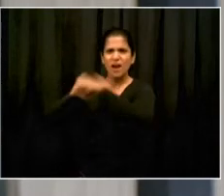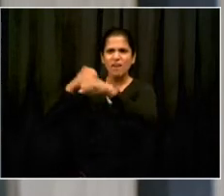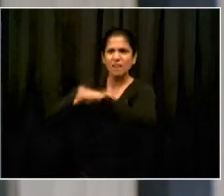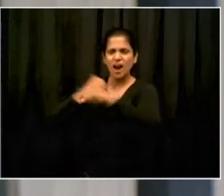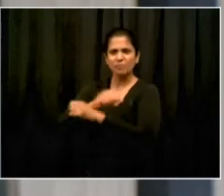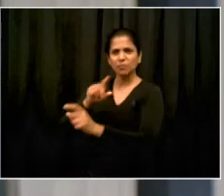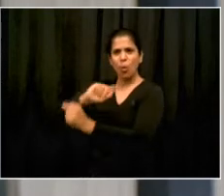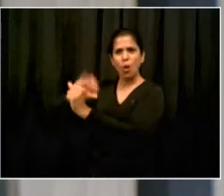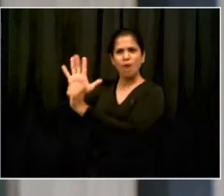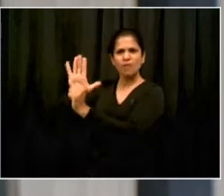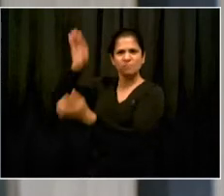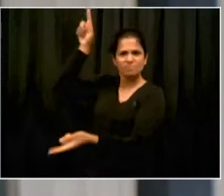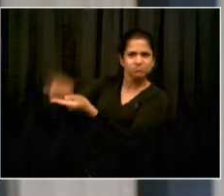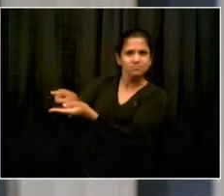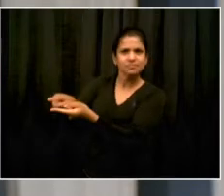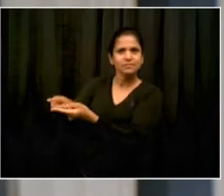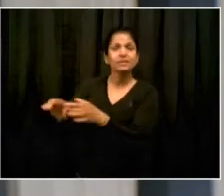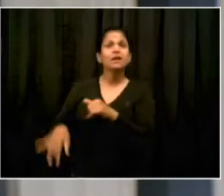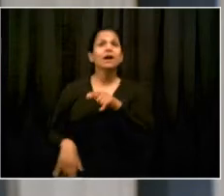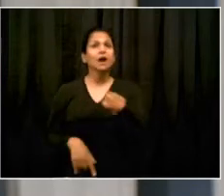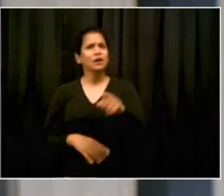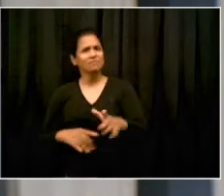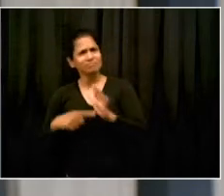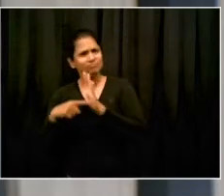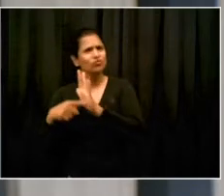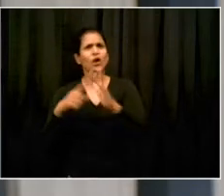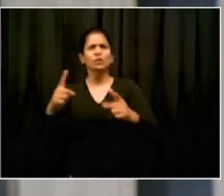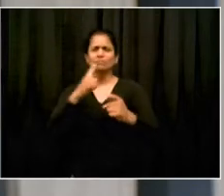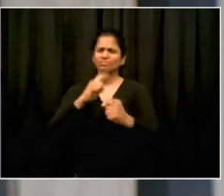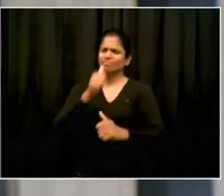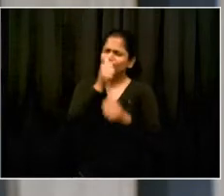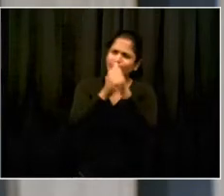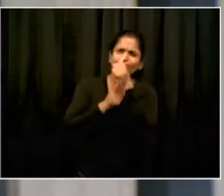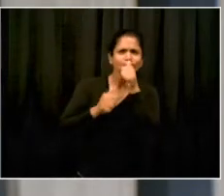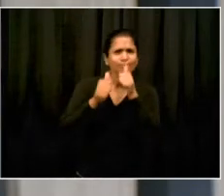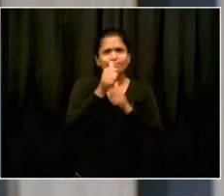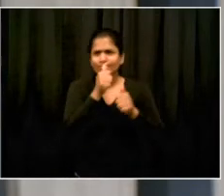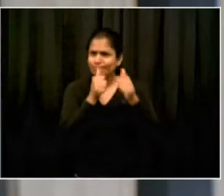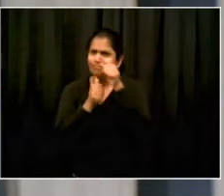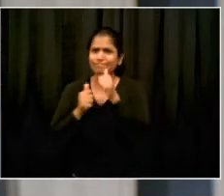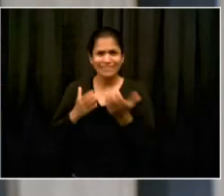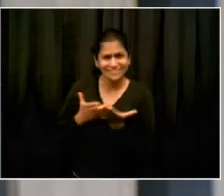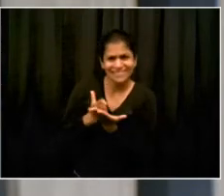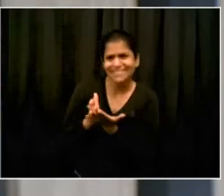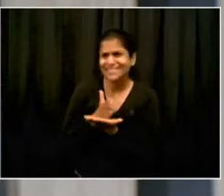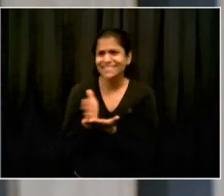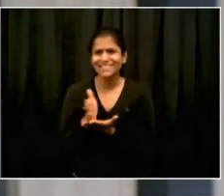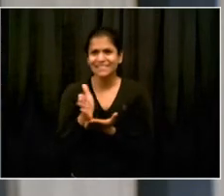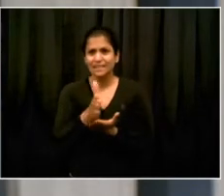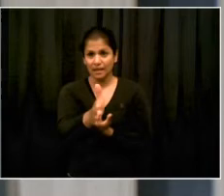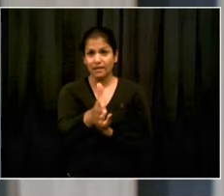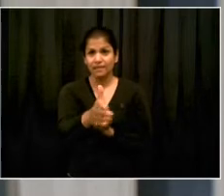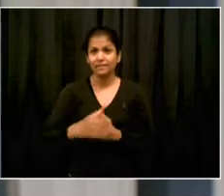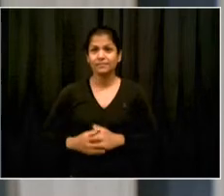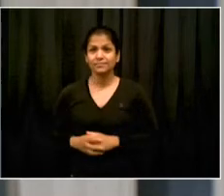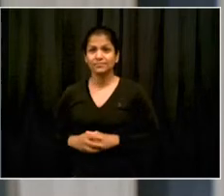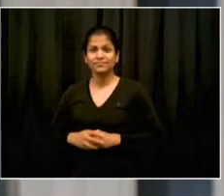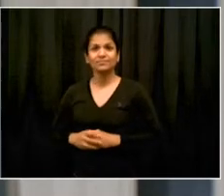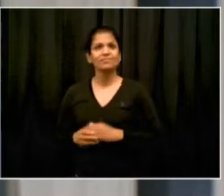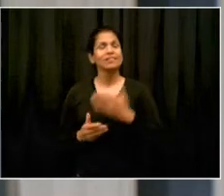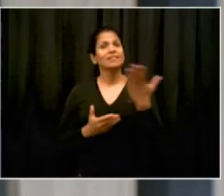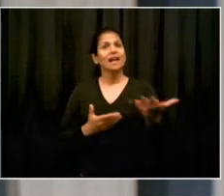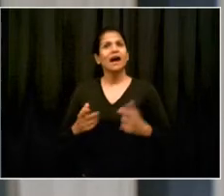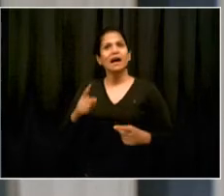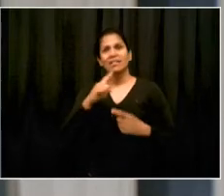continuing learning from home and getting all of our buildings ready for another opening, but their extraordinary contributions to each other and